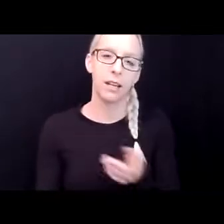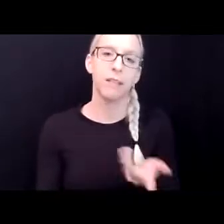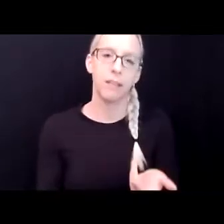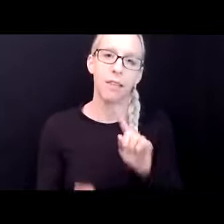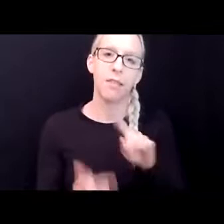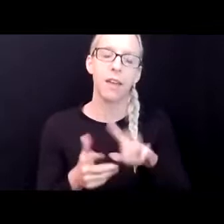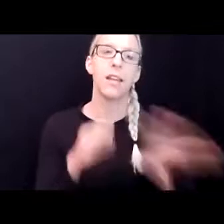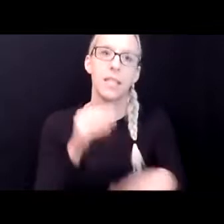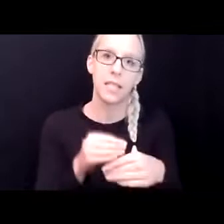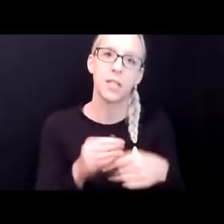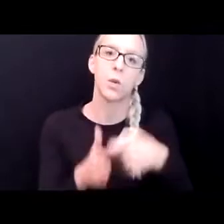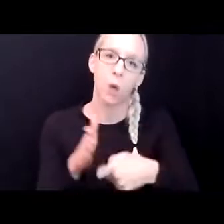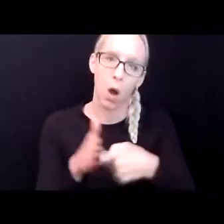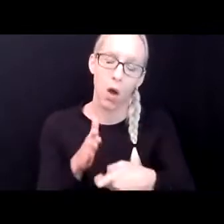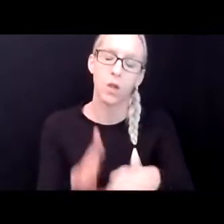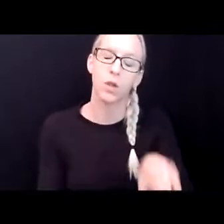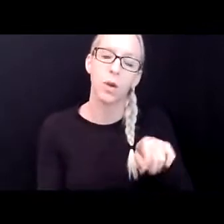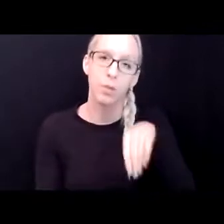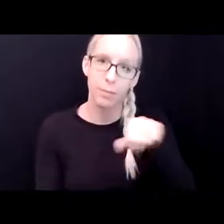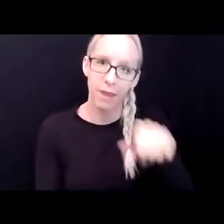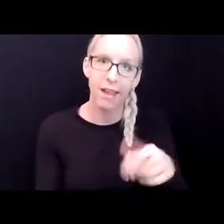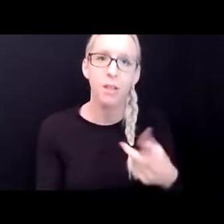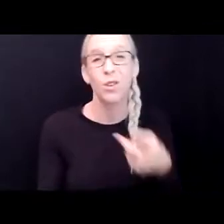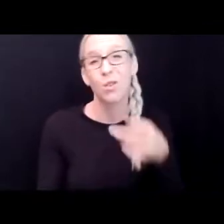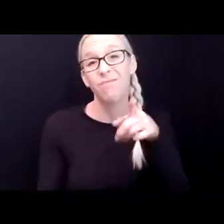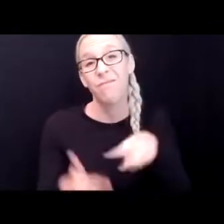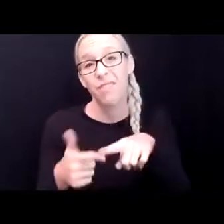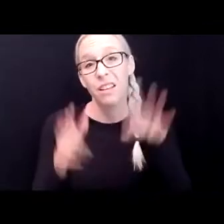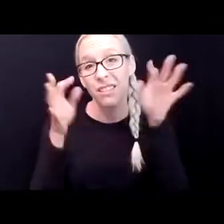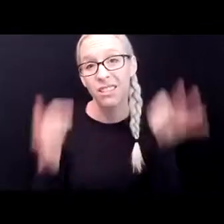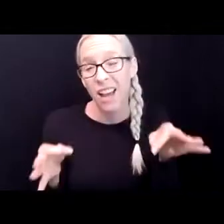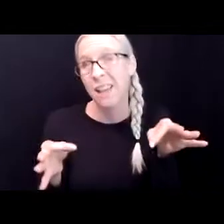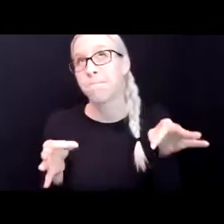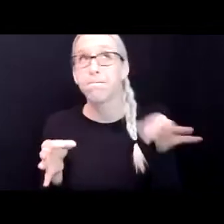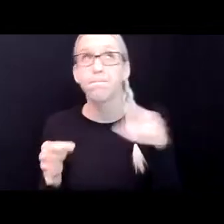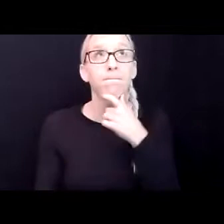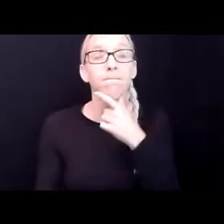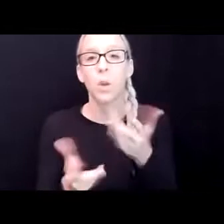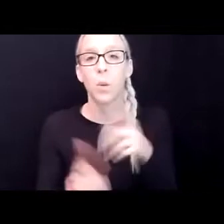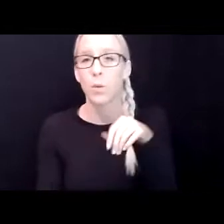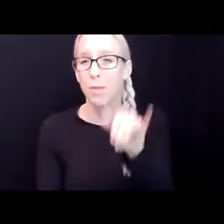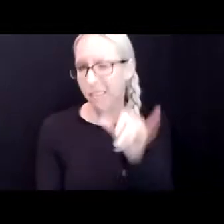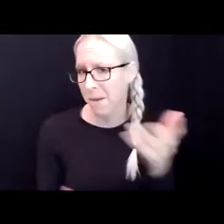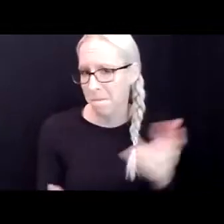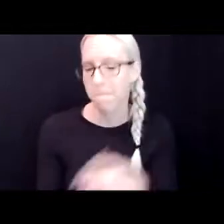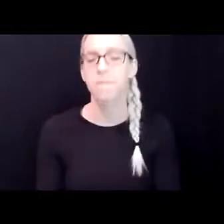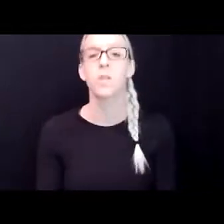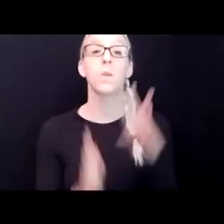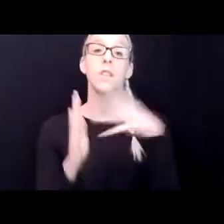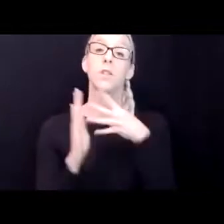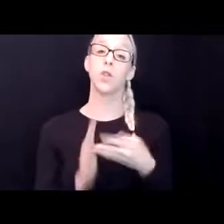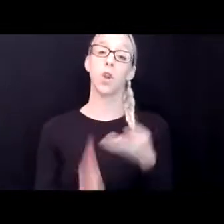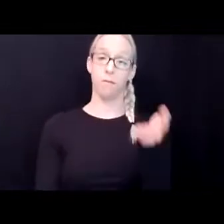And you'll have to decide if that's a good use of the money. This is the chart that I wanted to refer to,